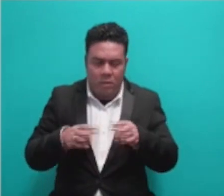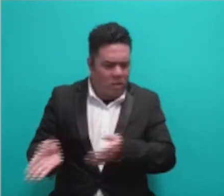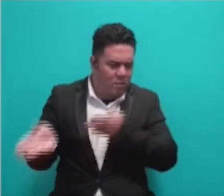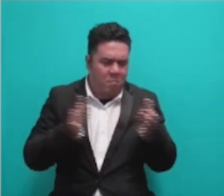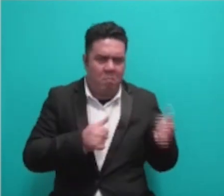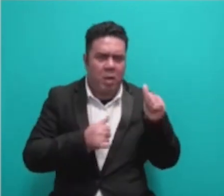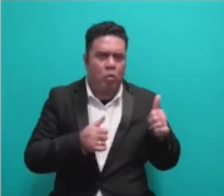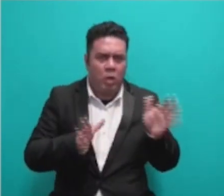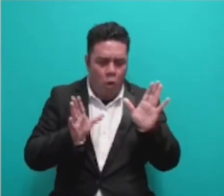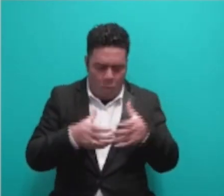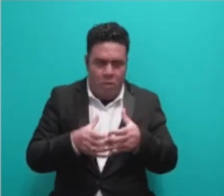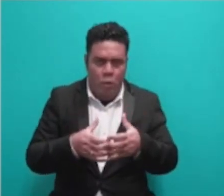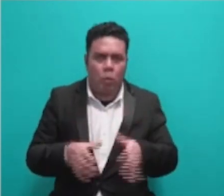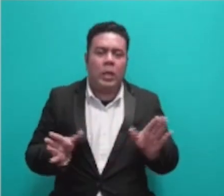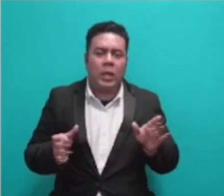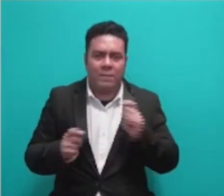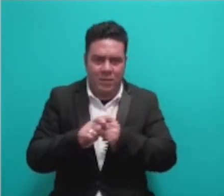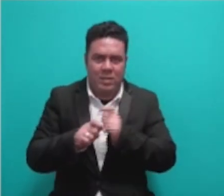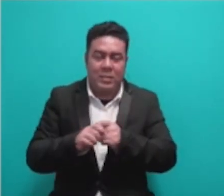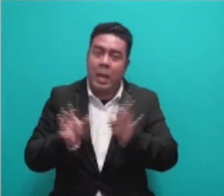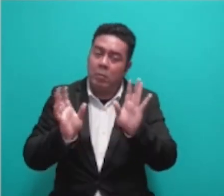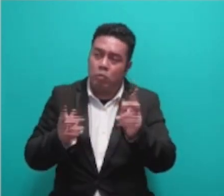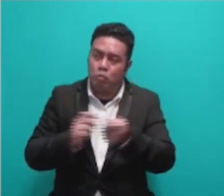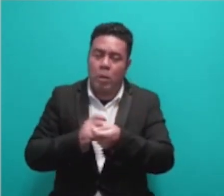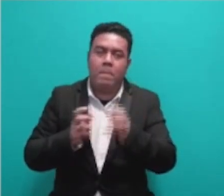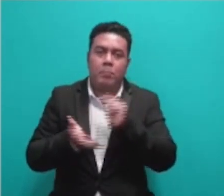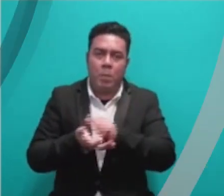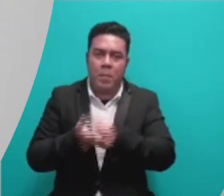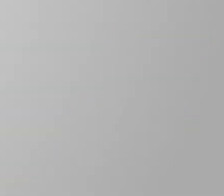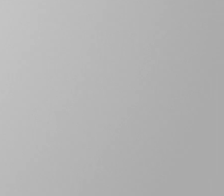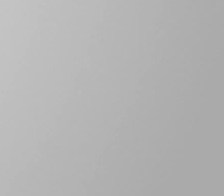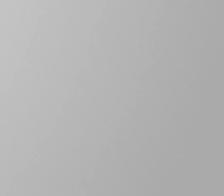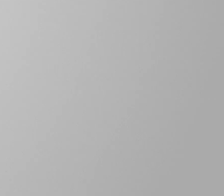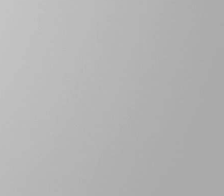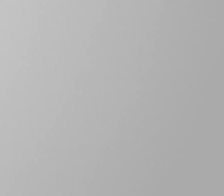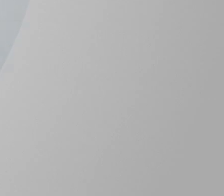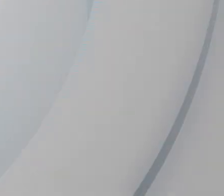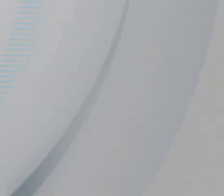committee so we can fix and repair the bill as it is. Thank you.